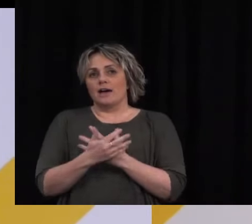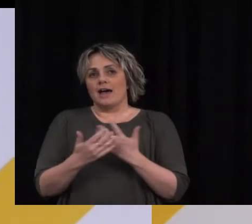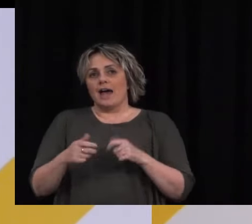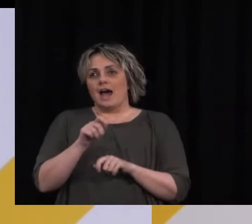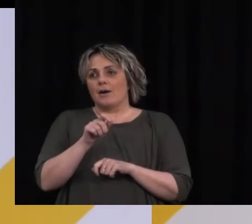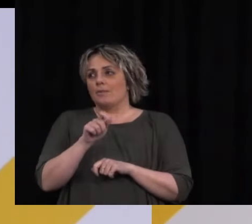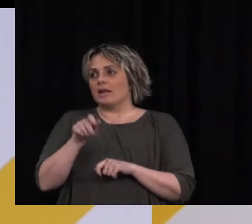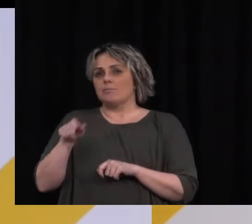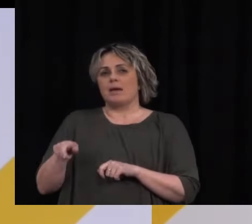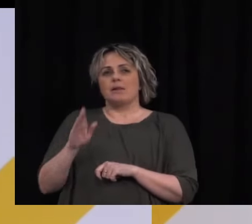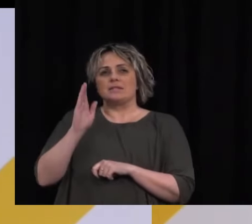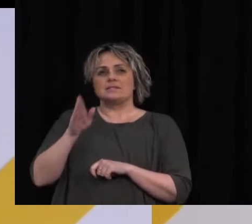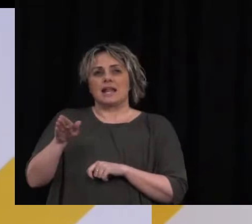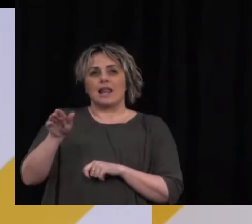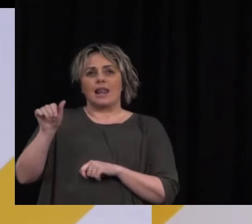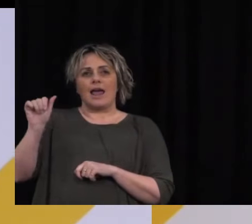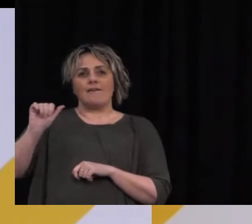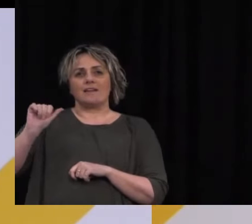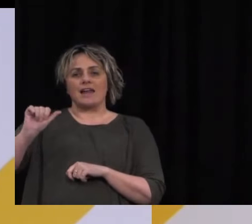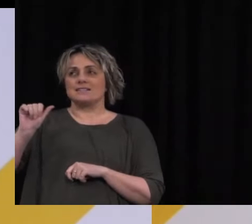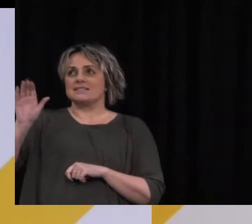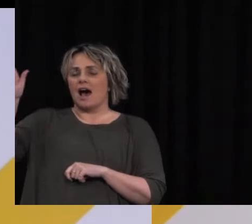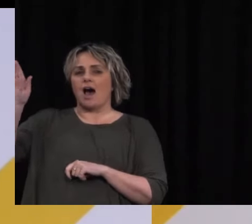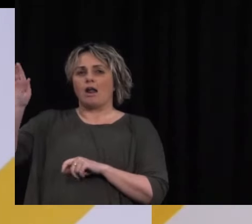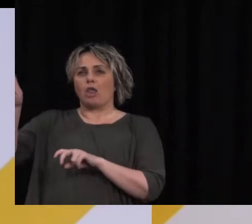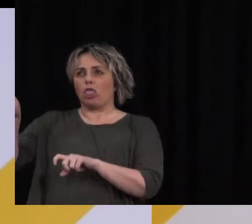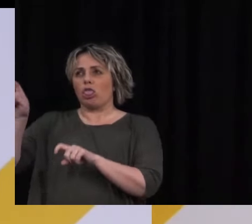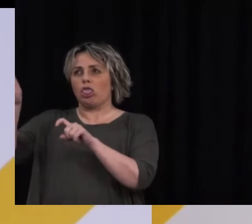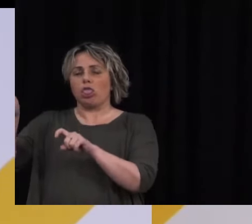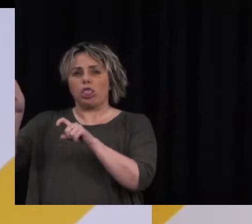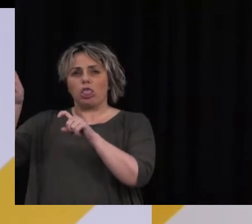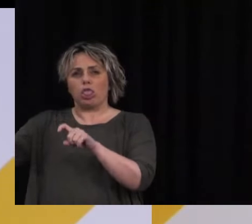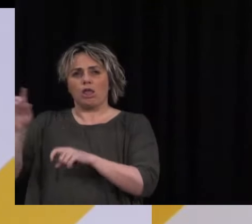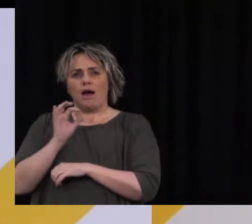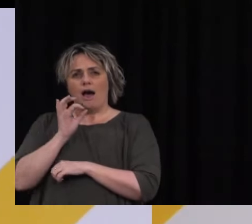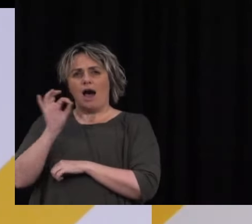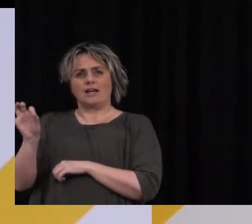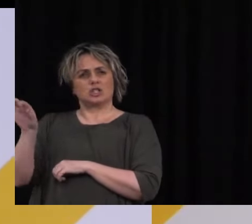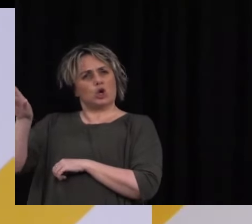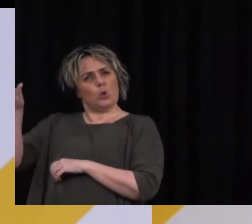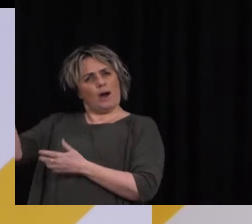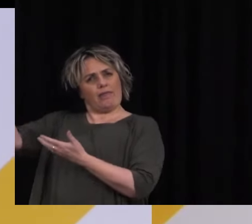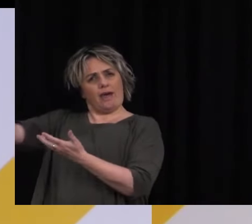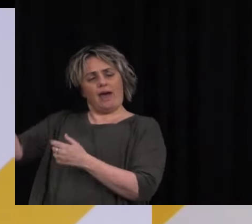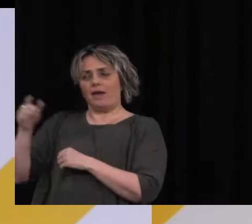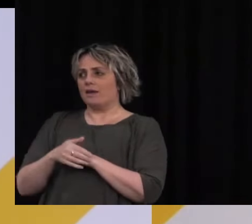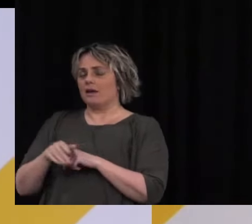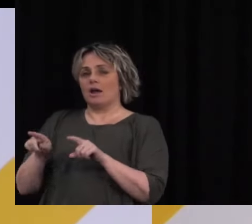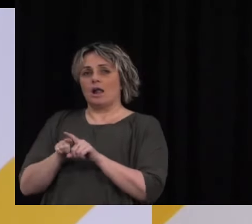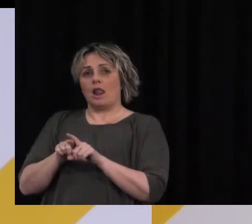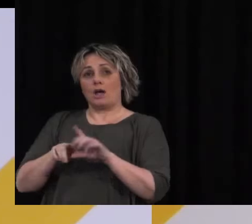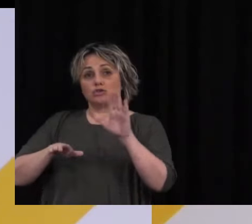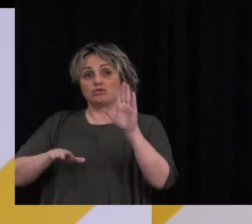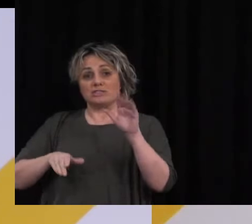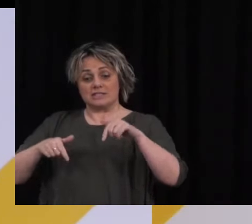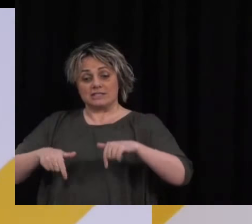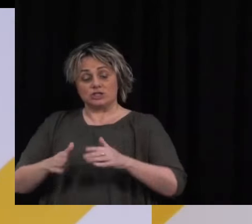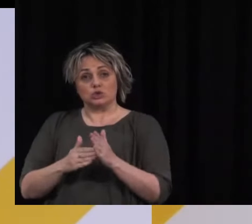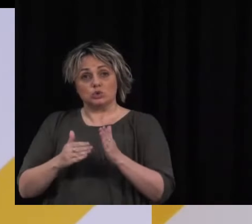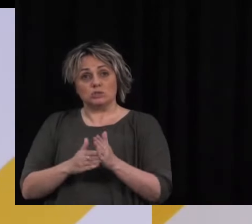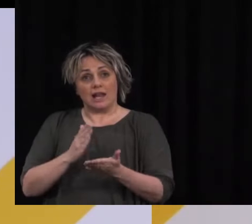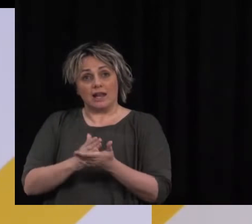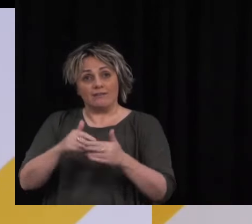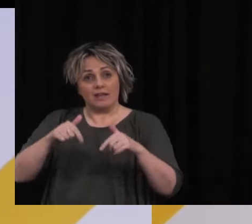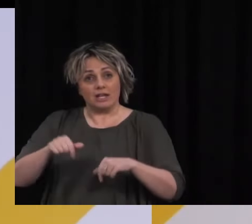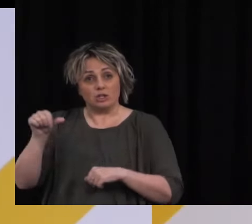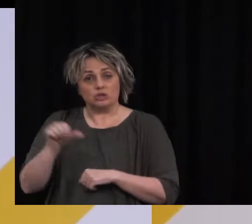behind in Afghanistan at the moment? And I guess who these people are, like if they are ex-residents or, and I guess